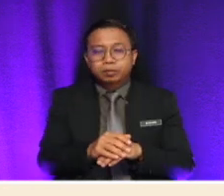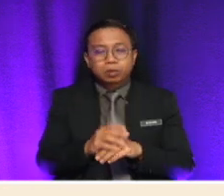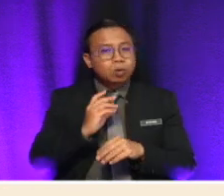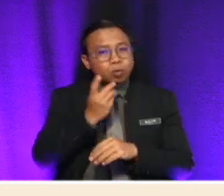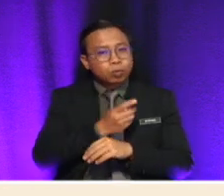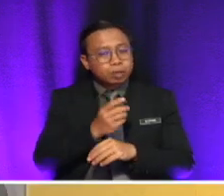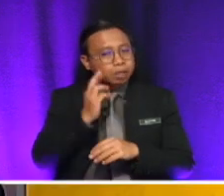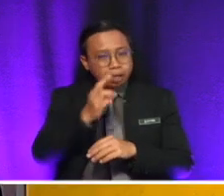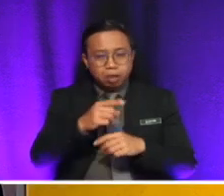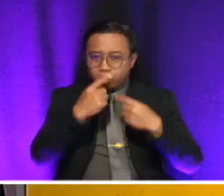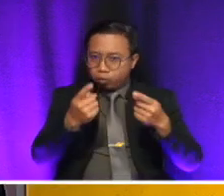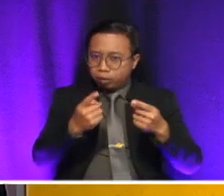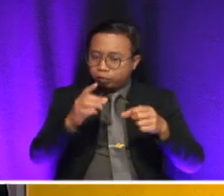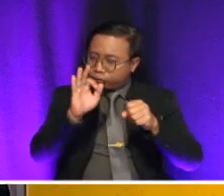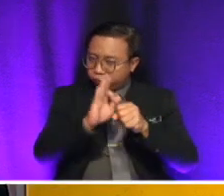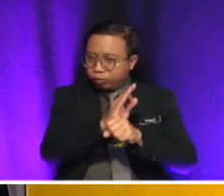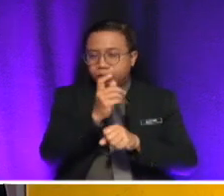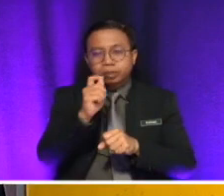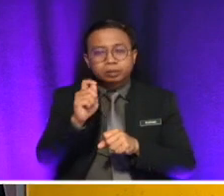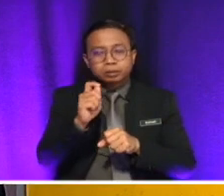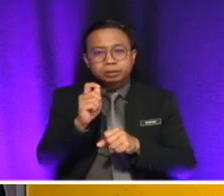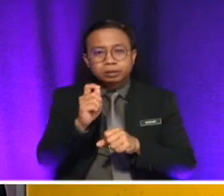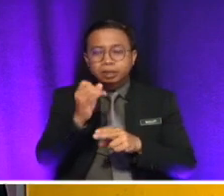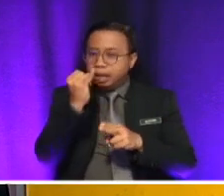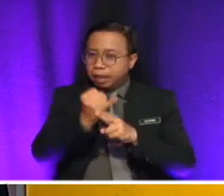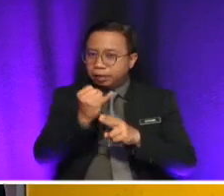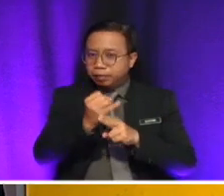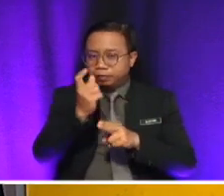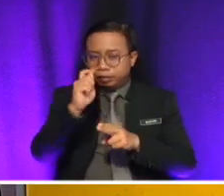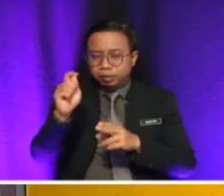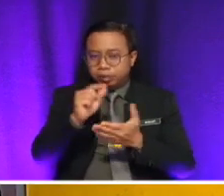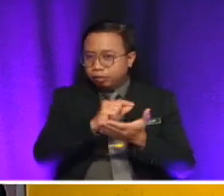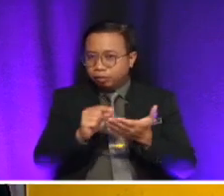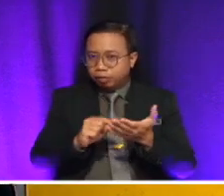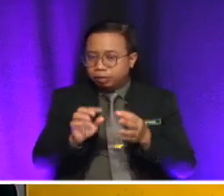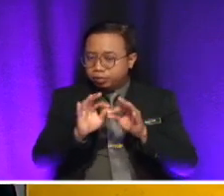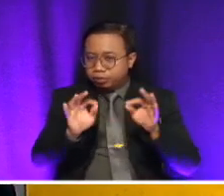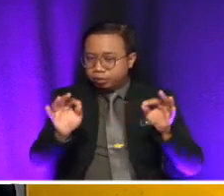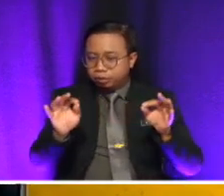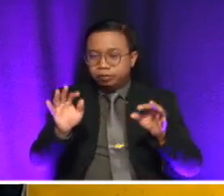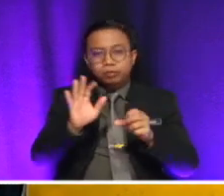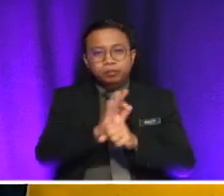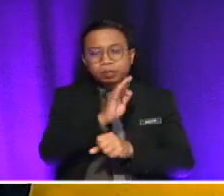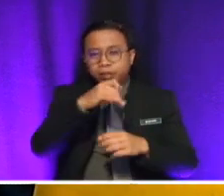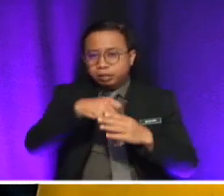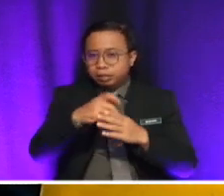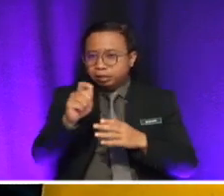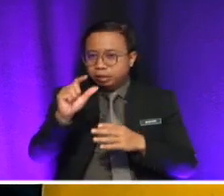going to fill in the gaps to identify the right sentence to fill in the gaps. Okay, so let us just